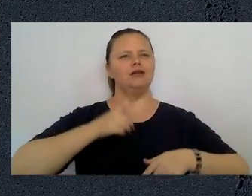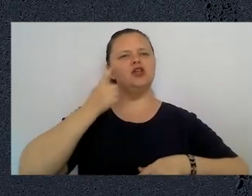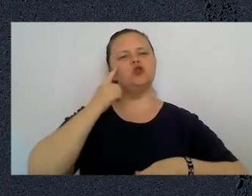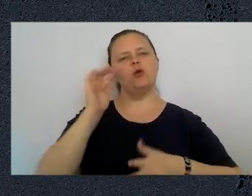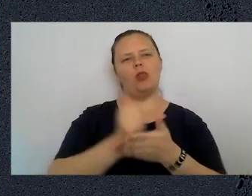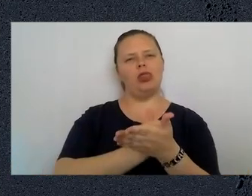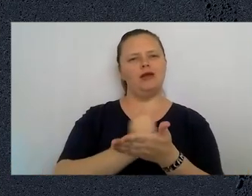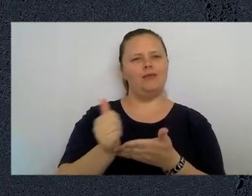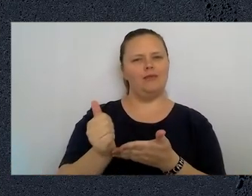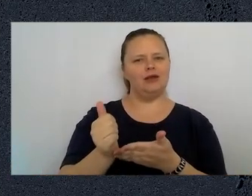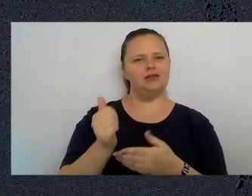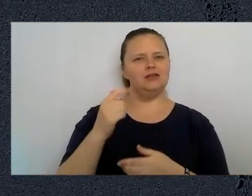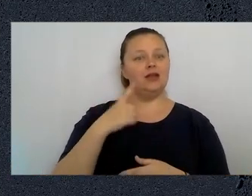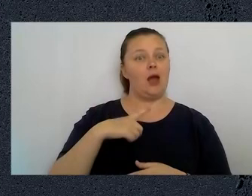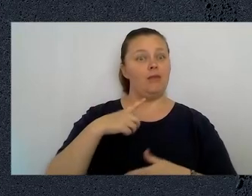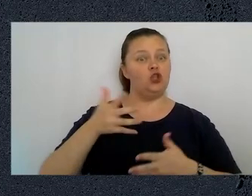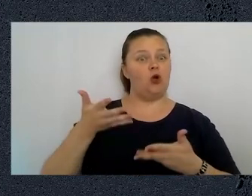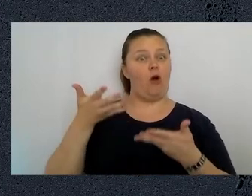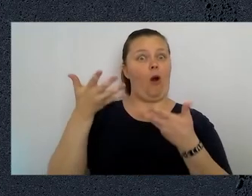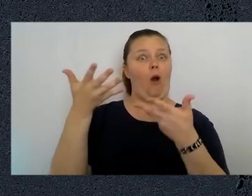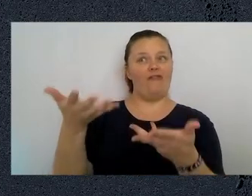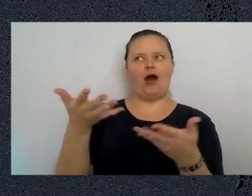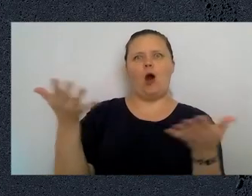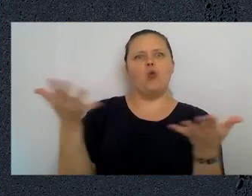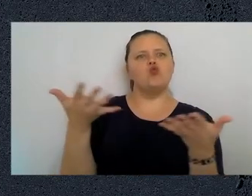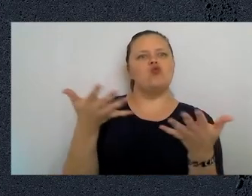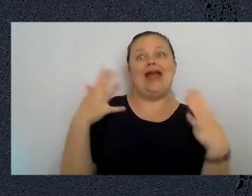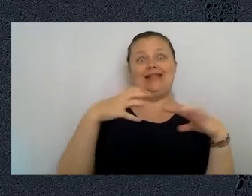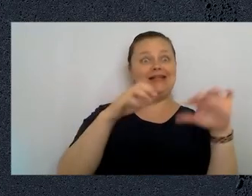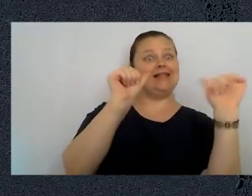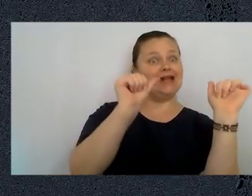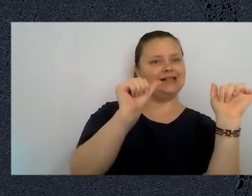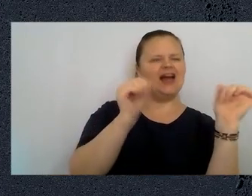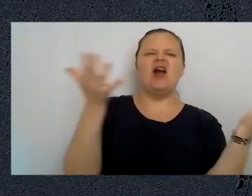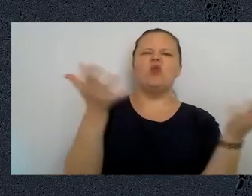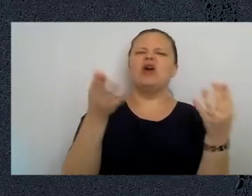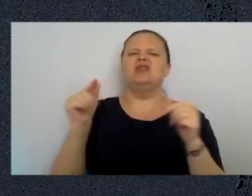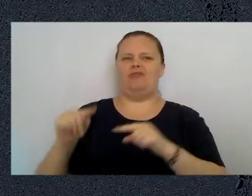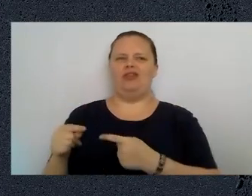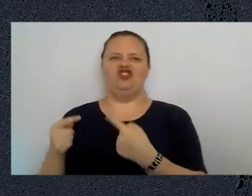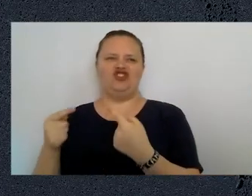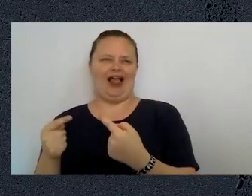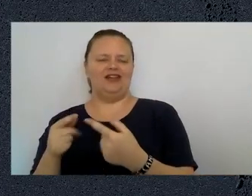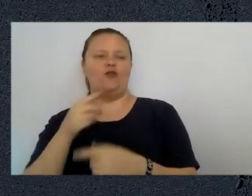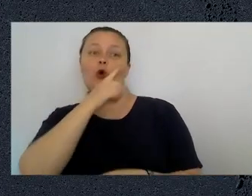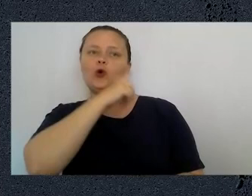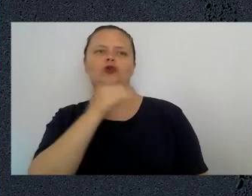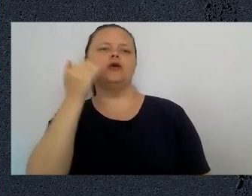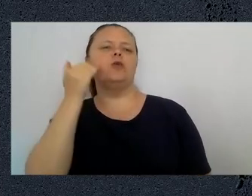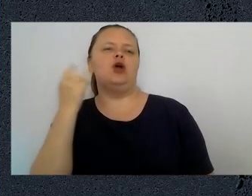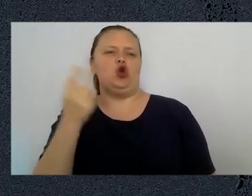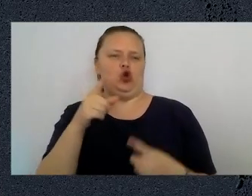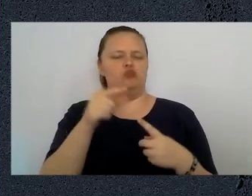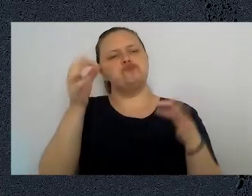us a picture of where the successes are, but also where some of the challenges are for girls and women who pick science